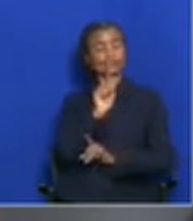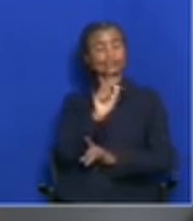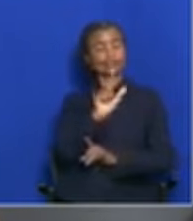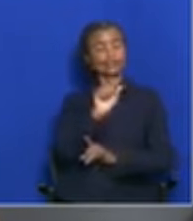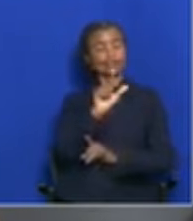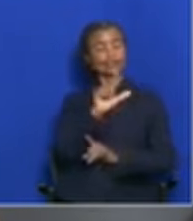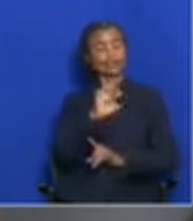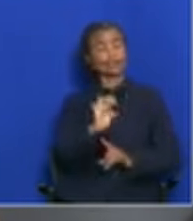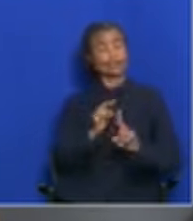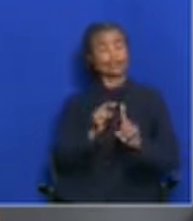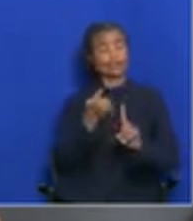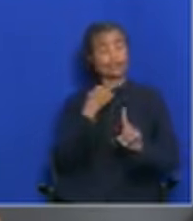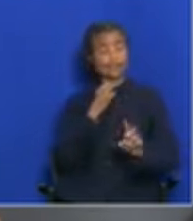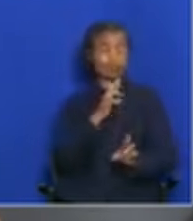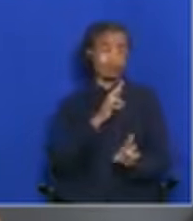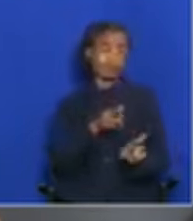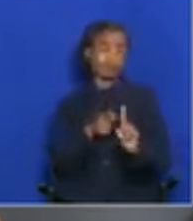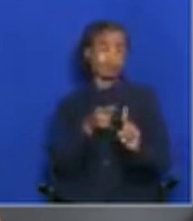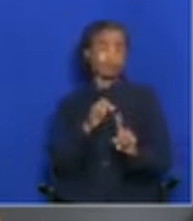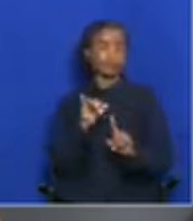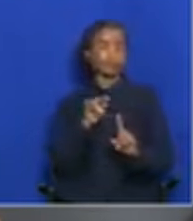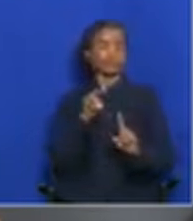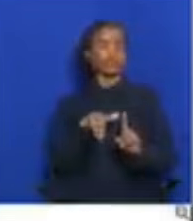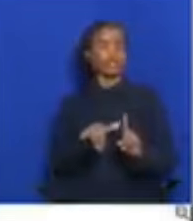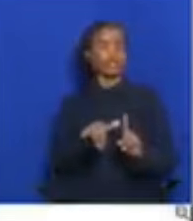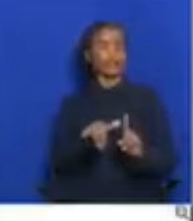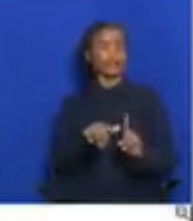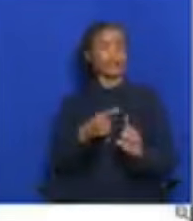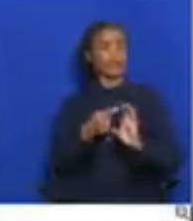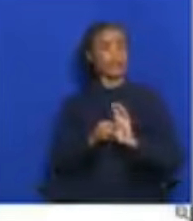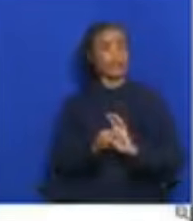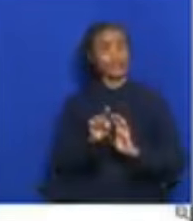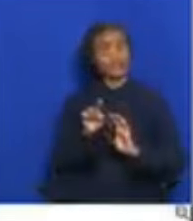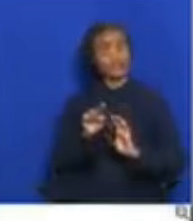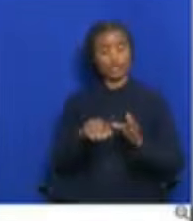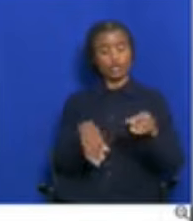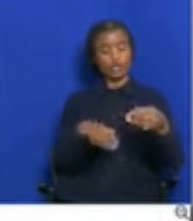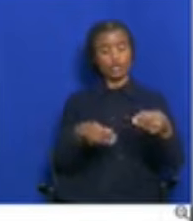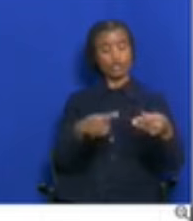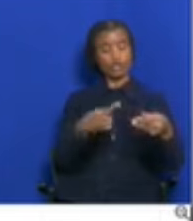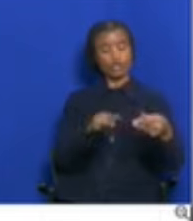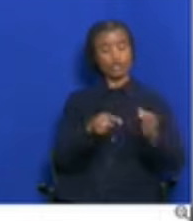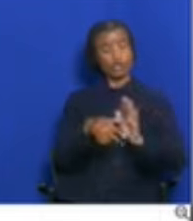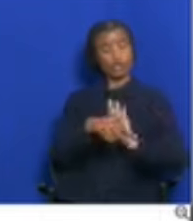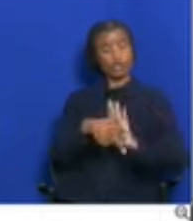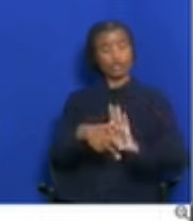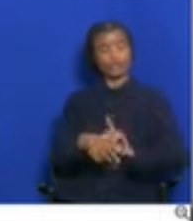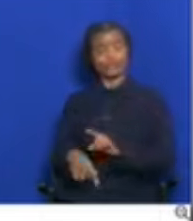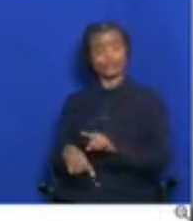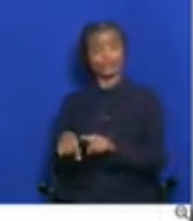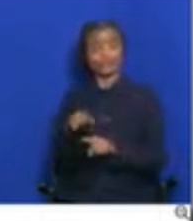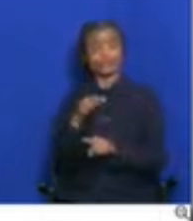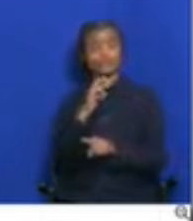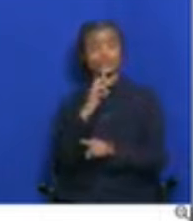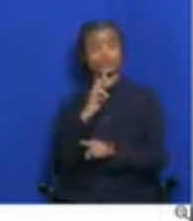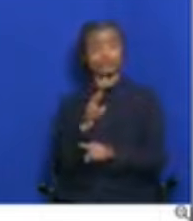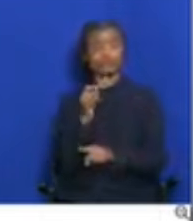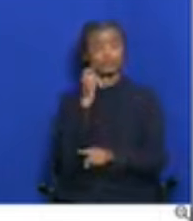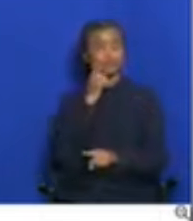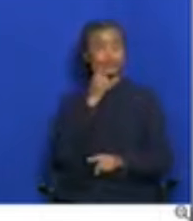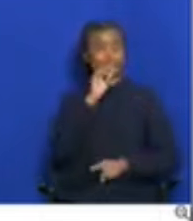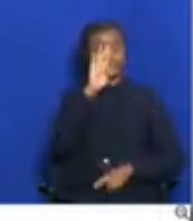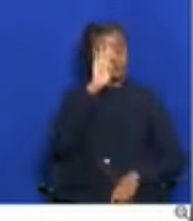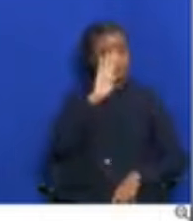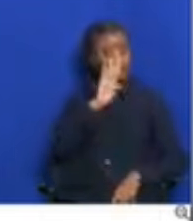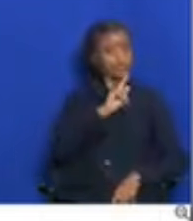your authorizations. She sends an email to him saying, good morning, Tsepo. I have just realized that Brapita is not designated